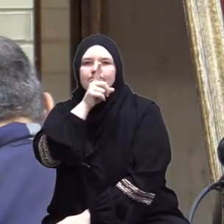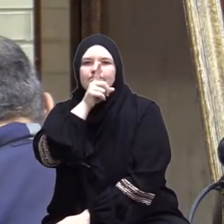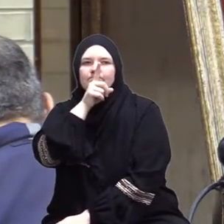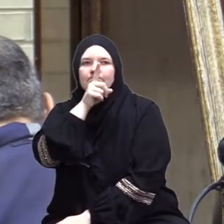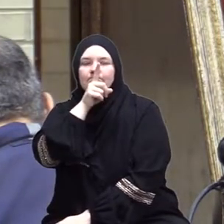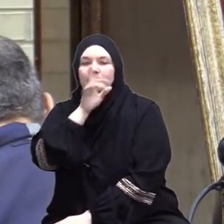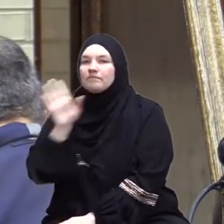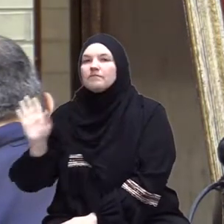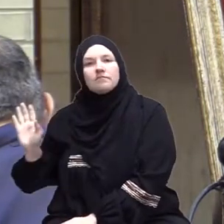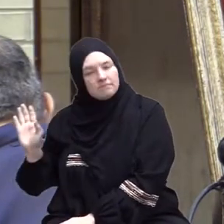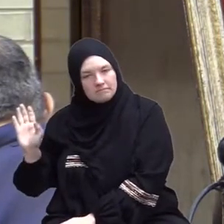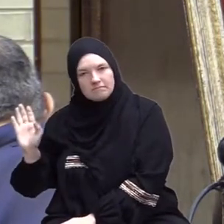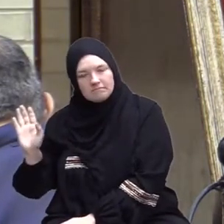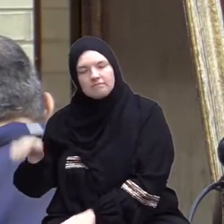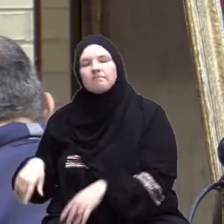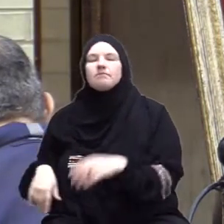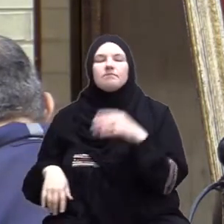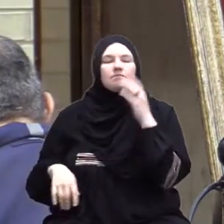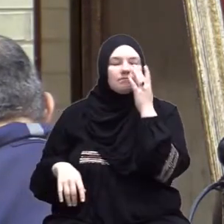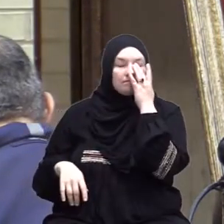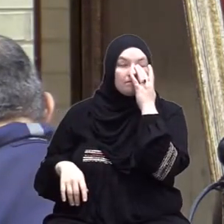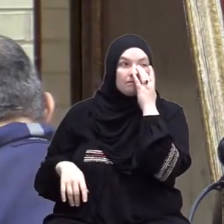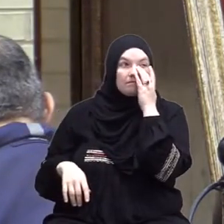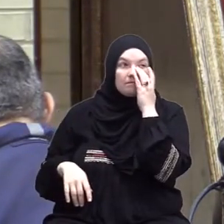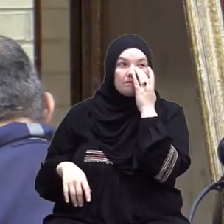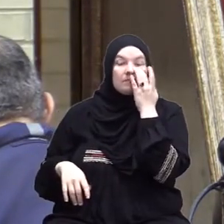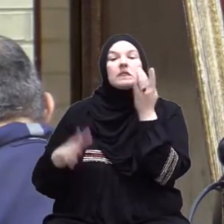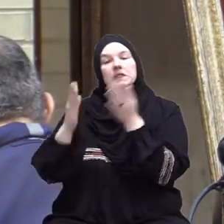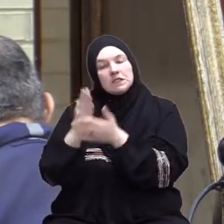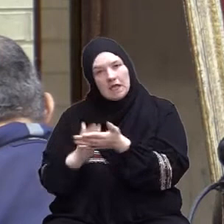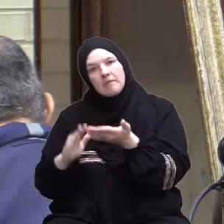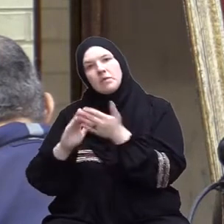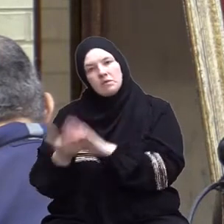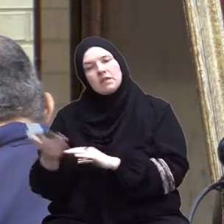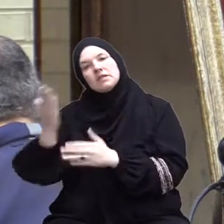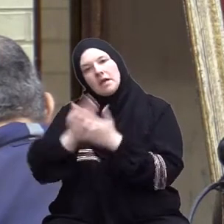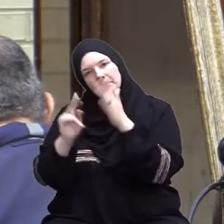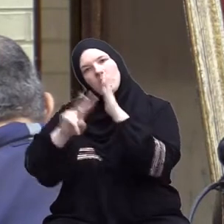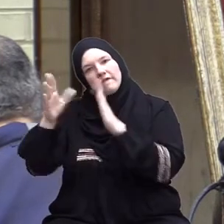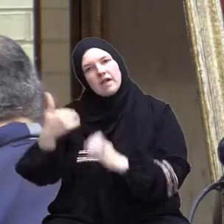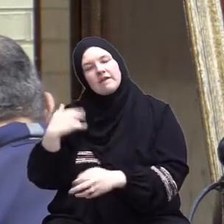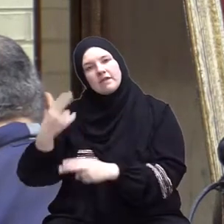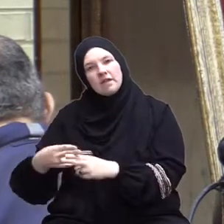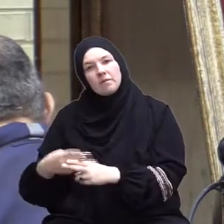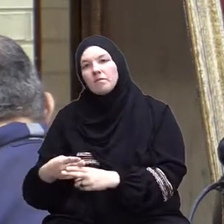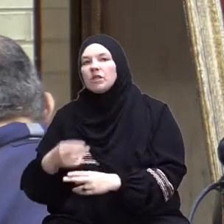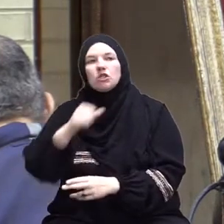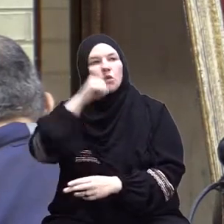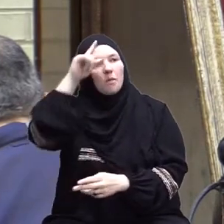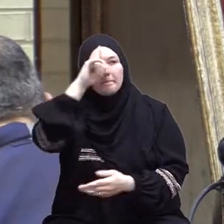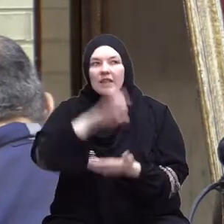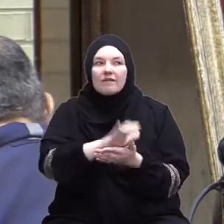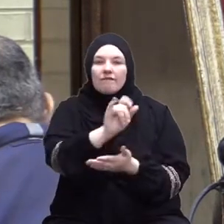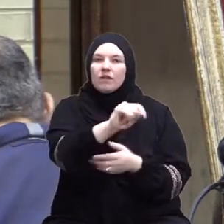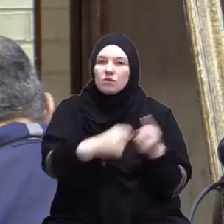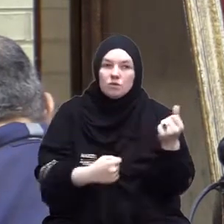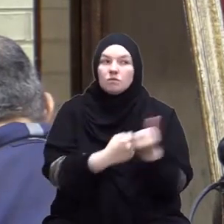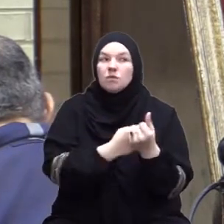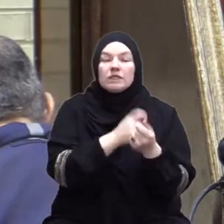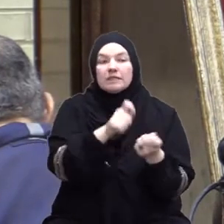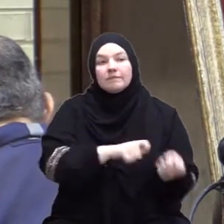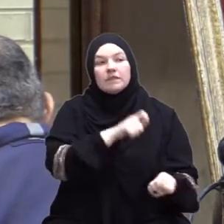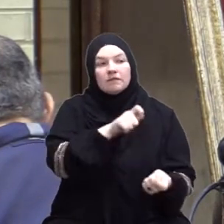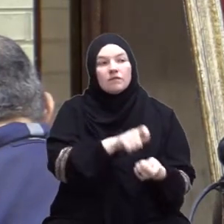their issue. And with this kind of thing, we neither believe it in the